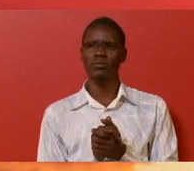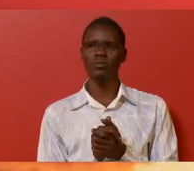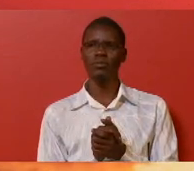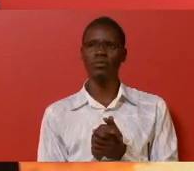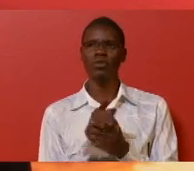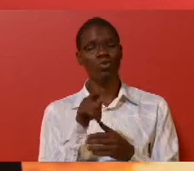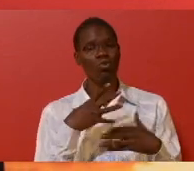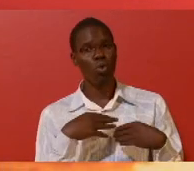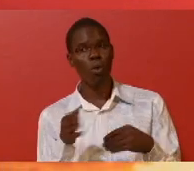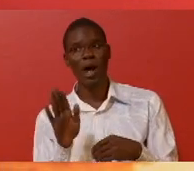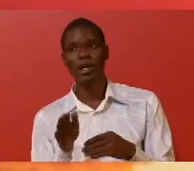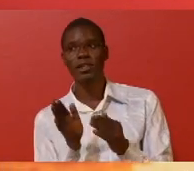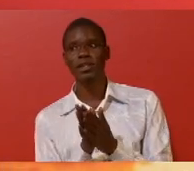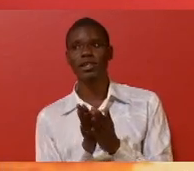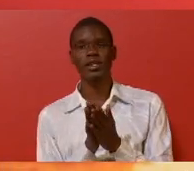You go back and read.